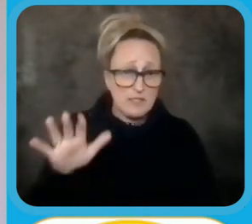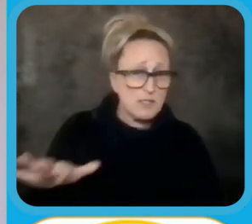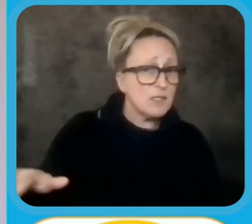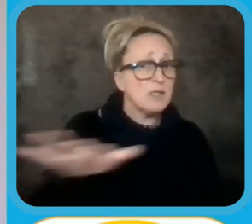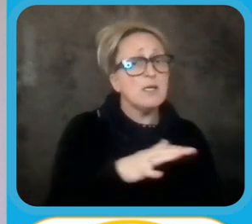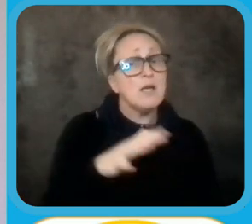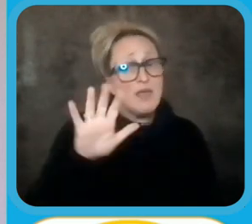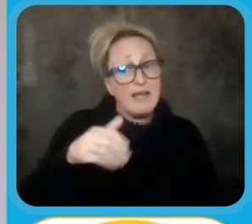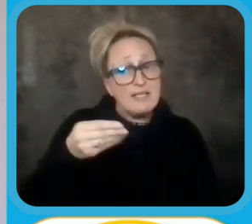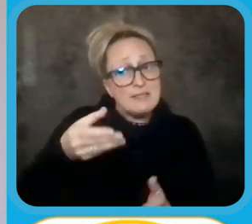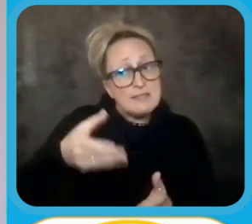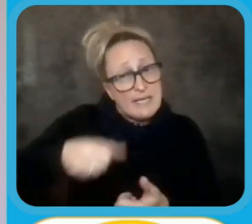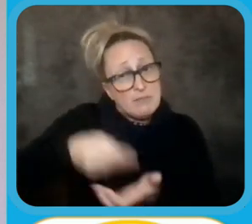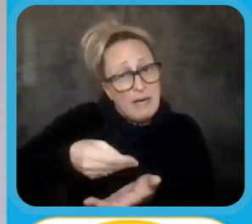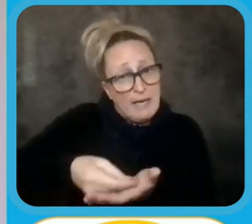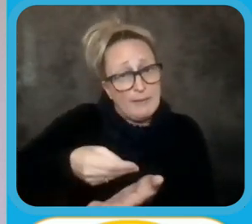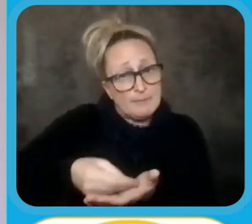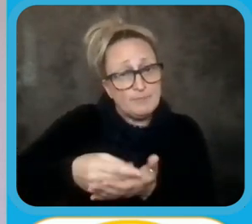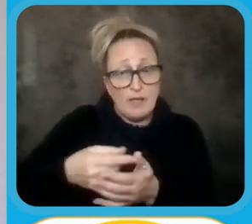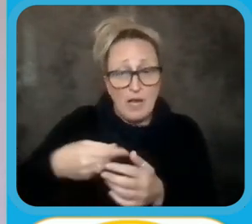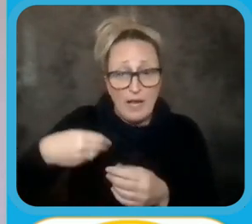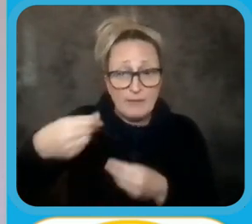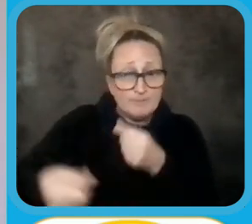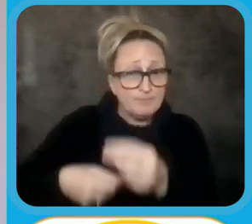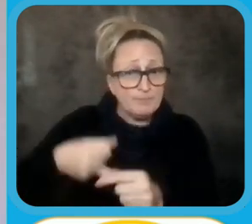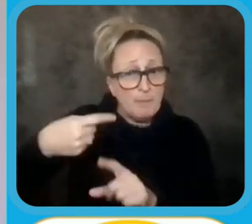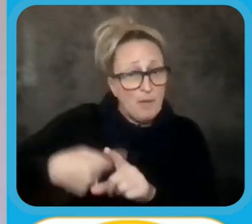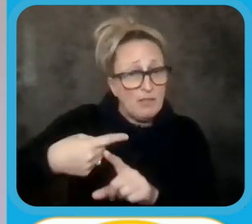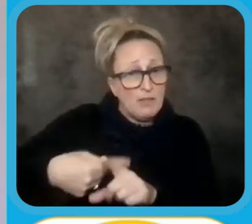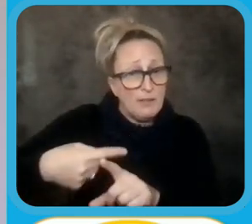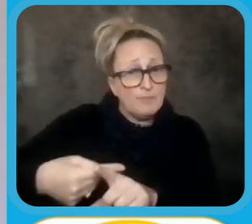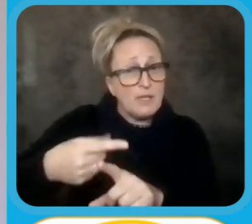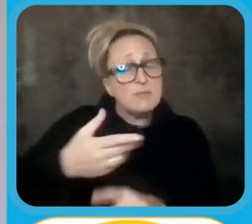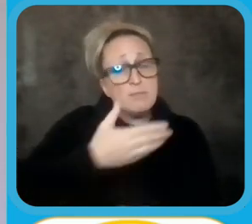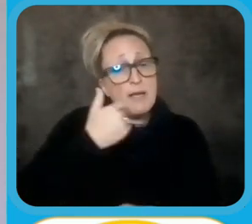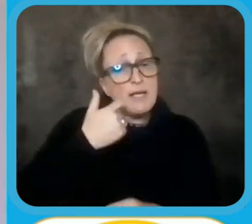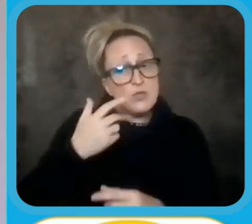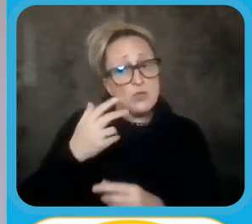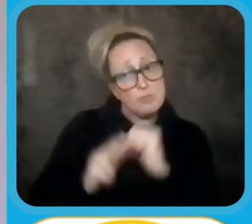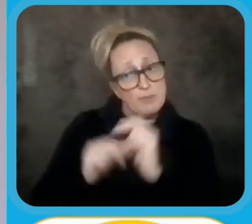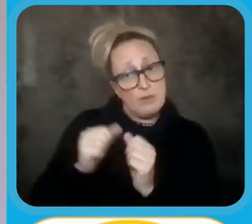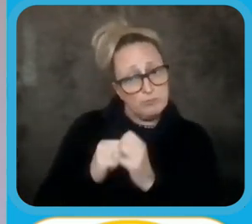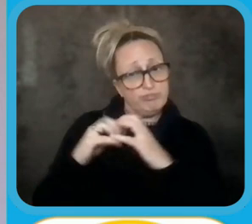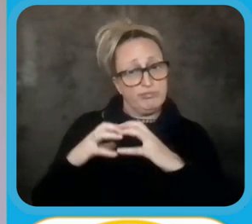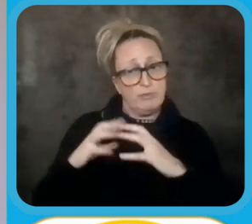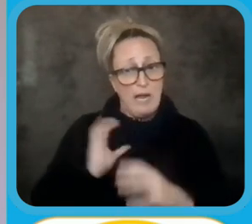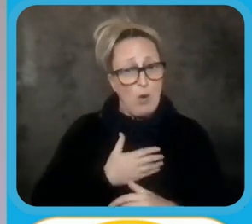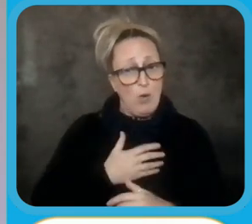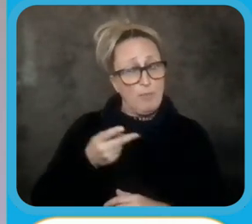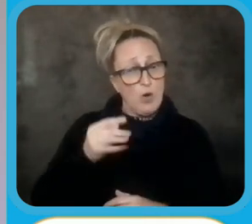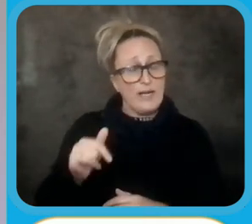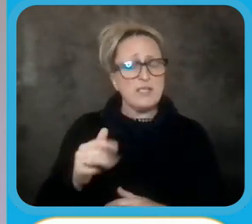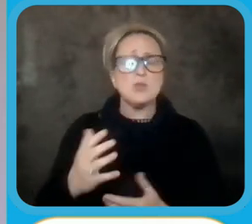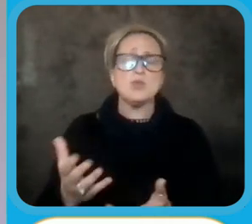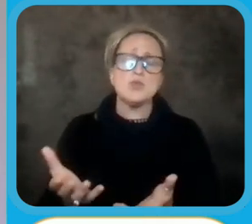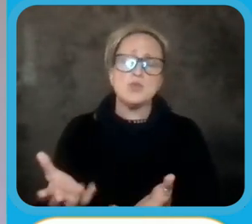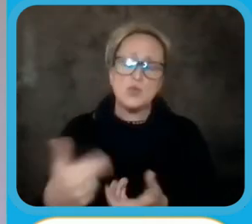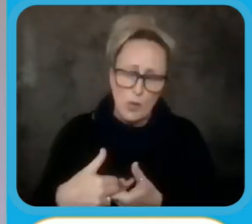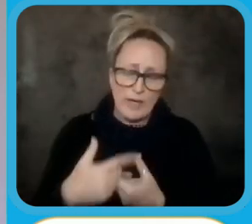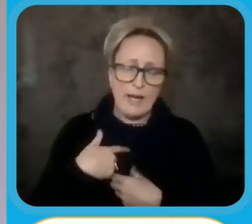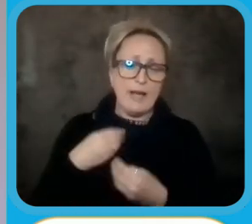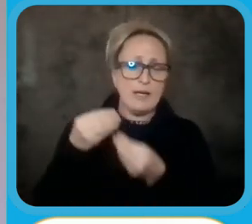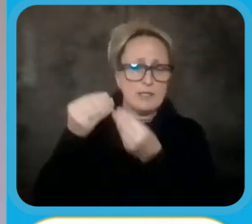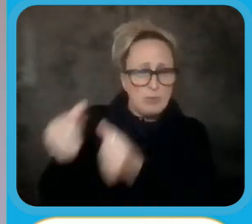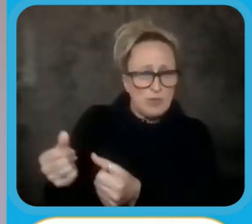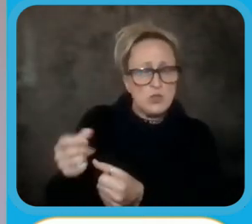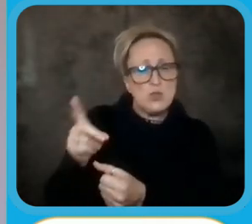money. I give monthly, as it's the best way to build our party. So please join me and contribute to